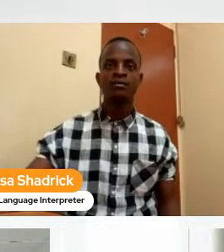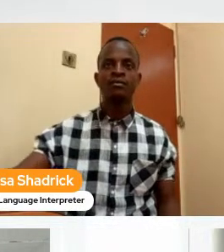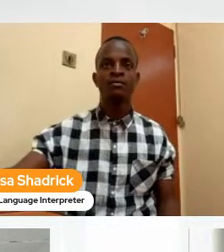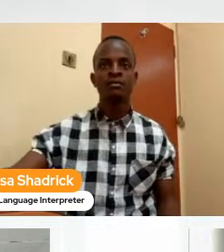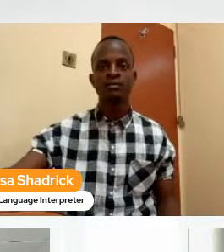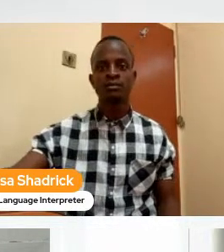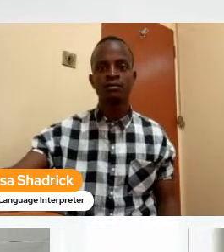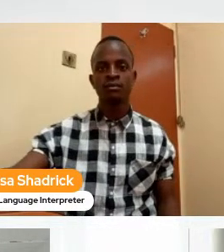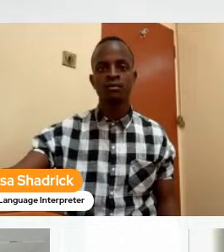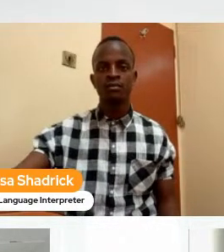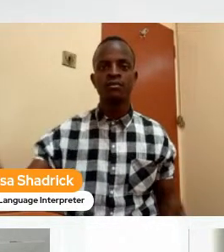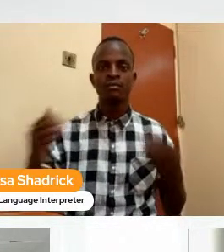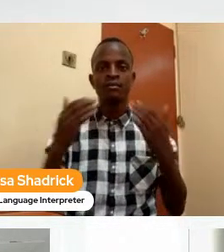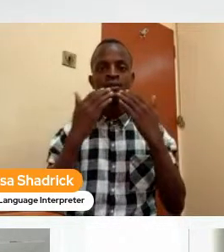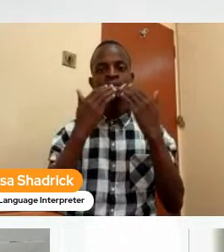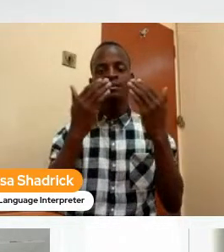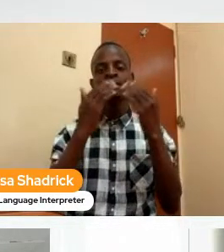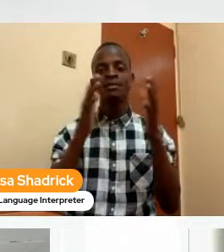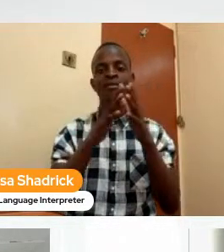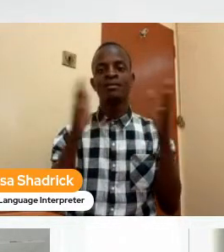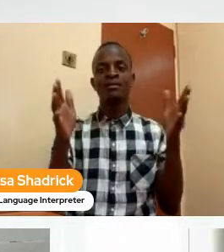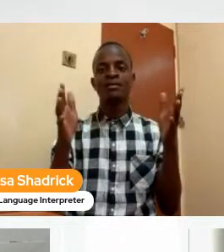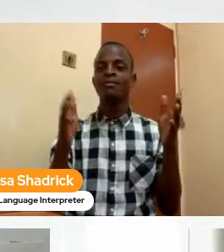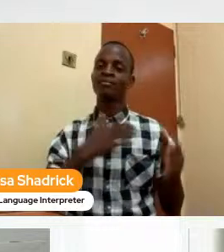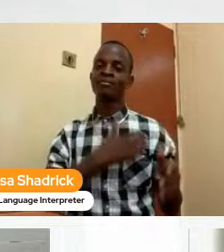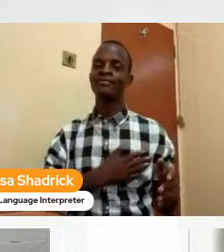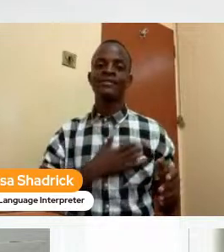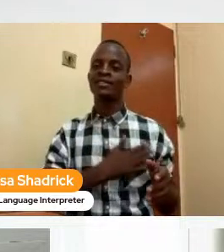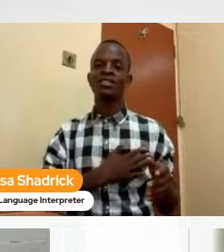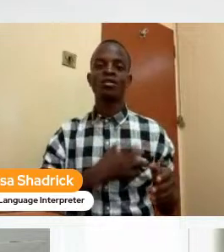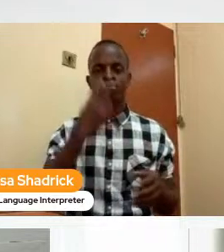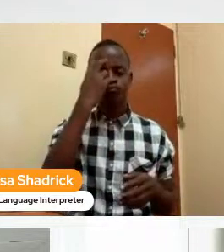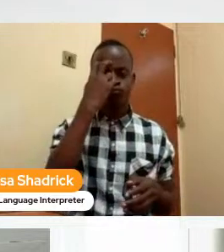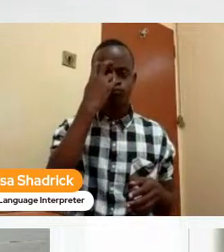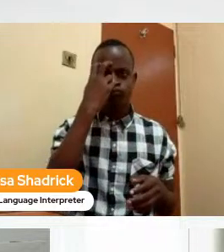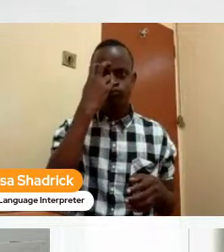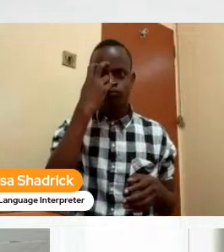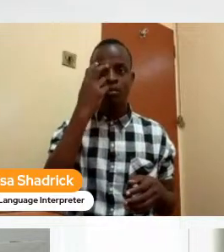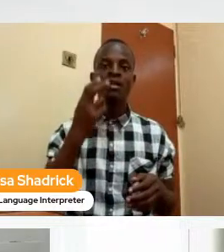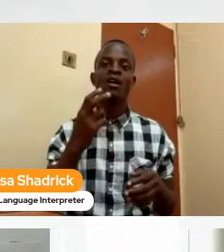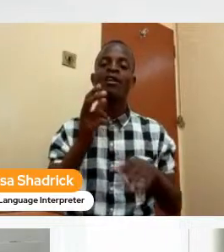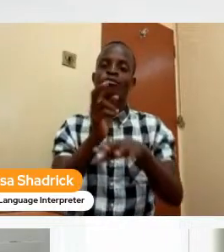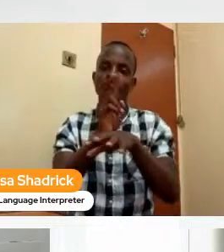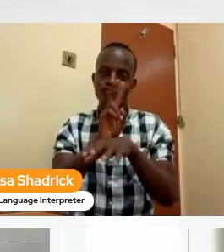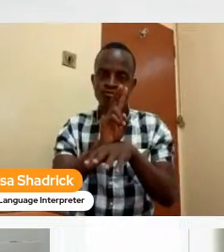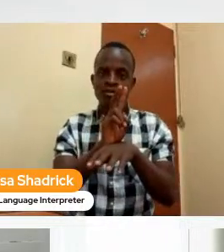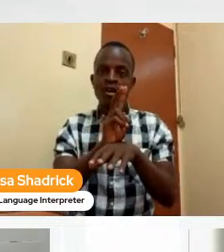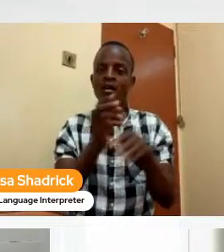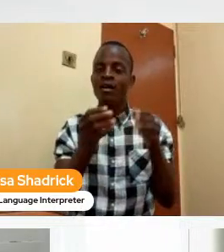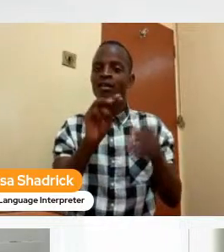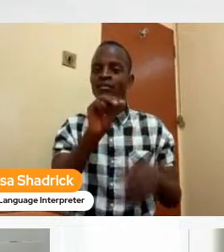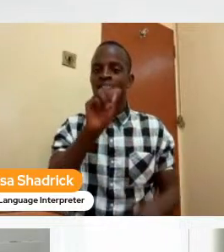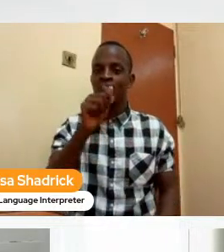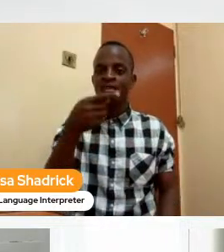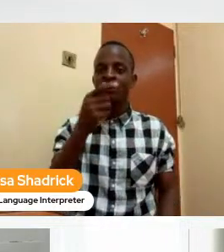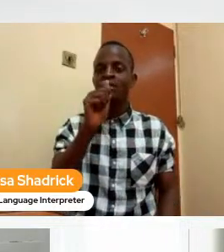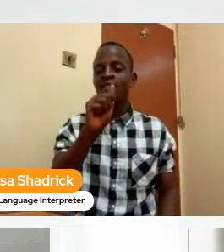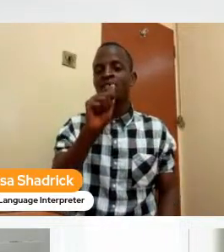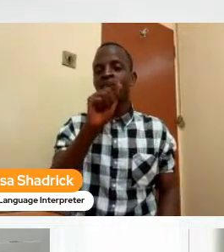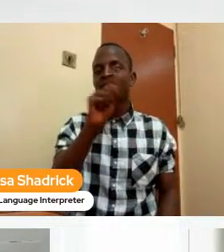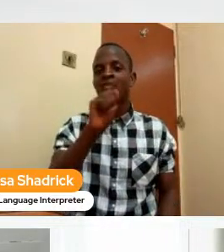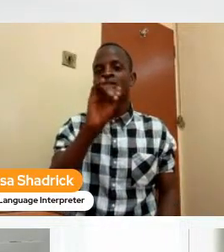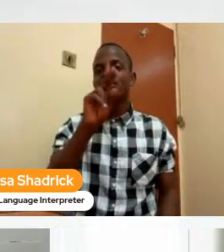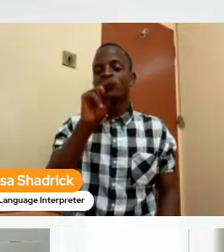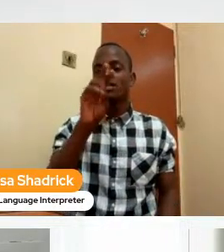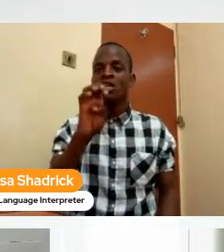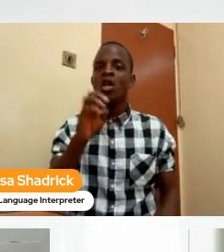All right, thank you so much. So please keep an eye, because the RAHi magazine is out next week. I hope all of you are looking forward to